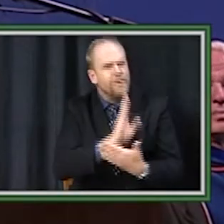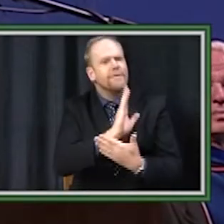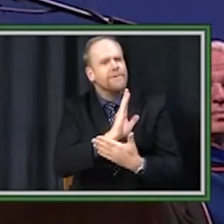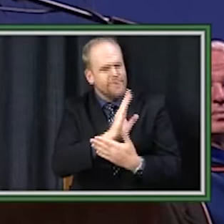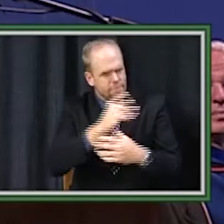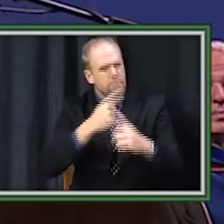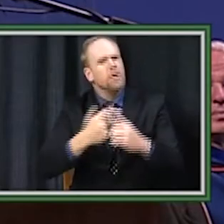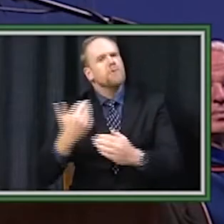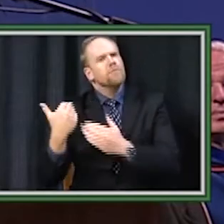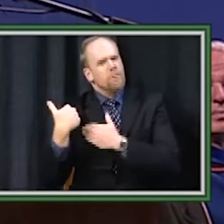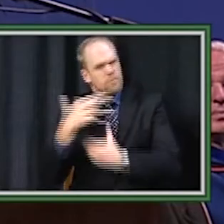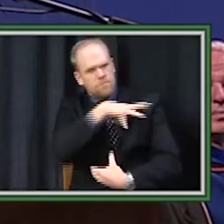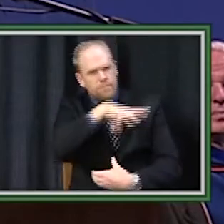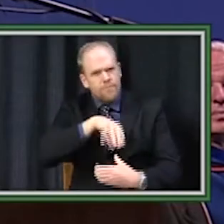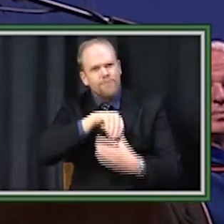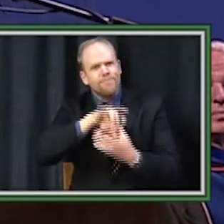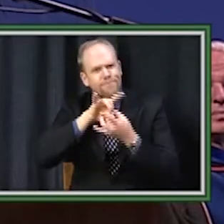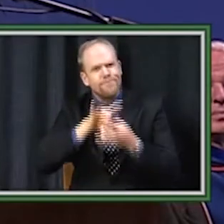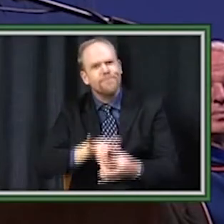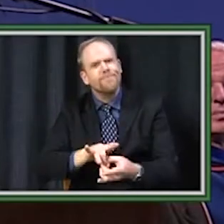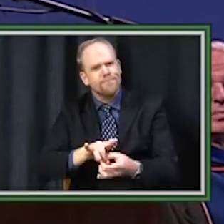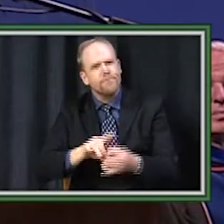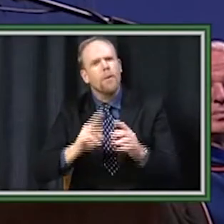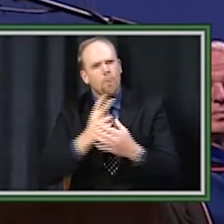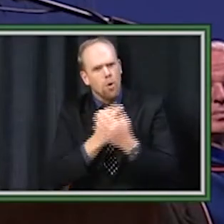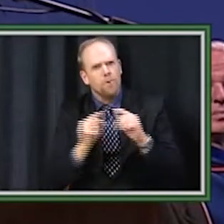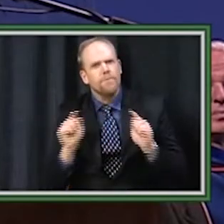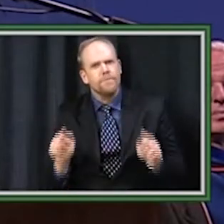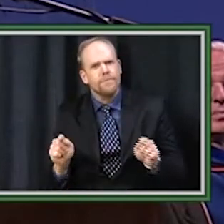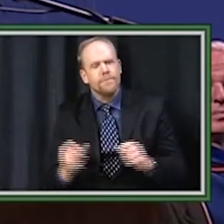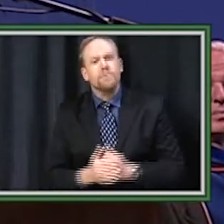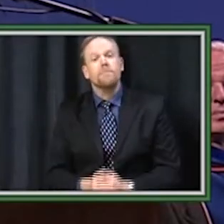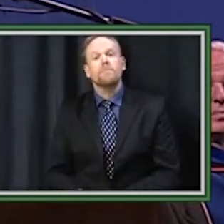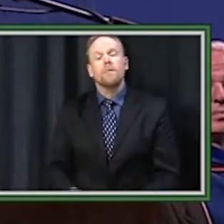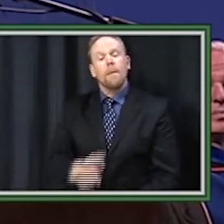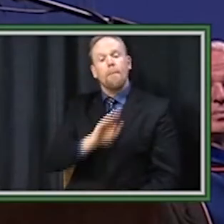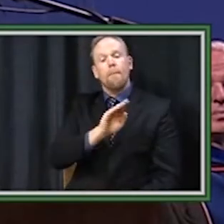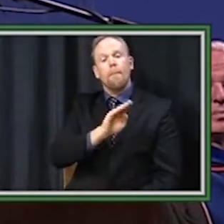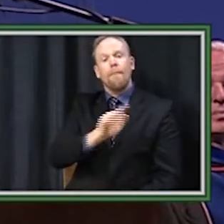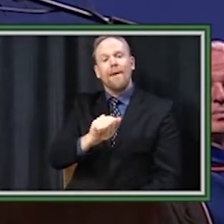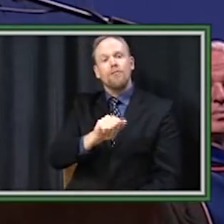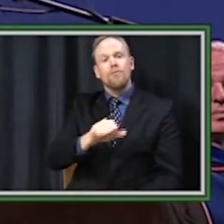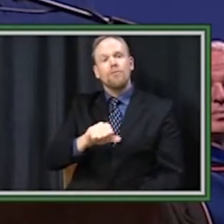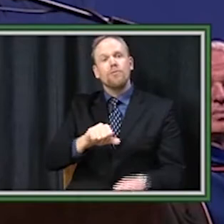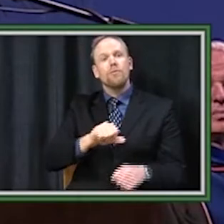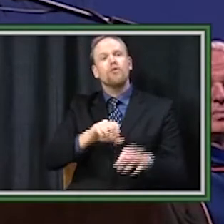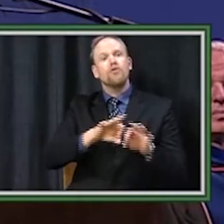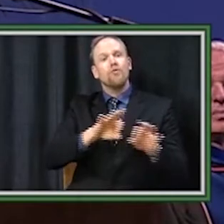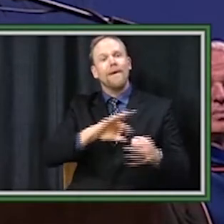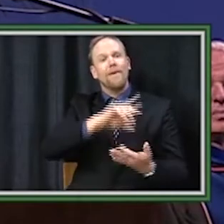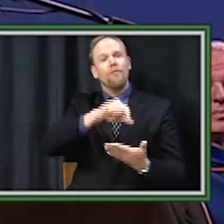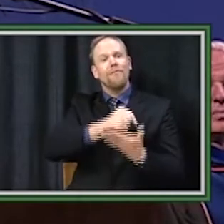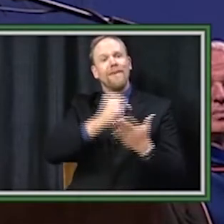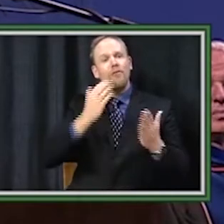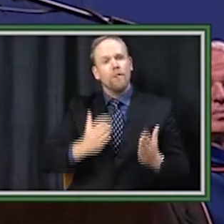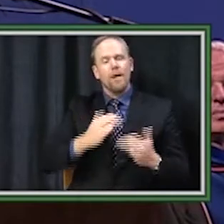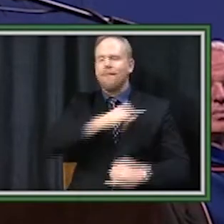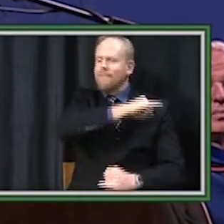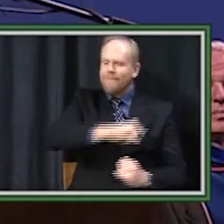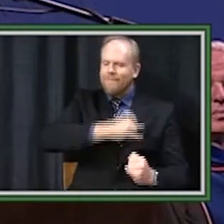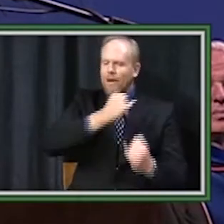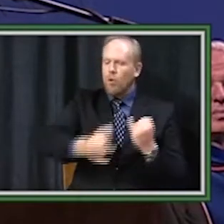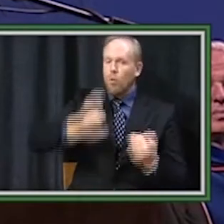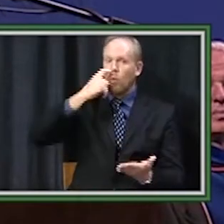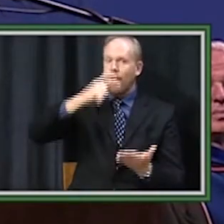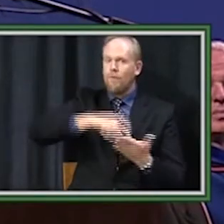and responsibilities thereunto pertaining. Bachelor's graduates, as a final recognition of your